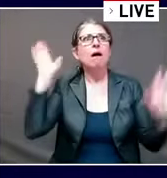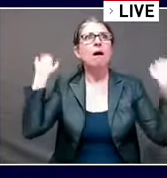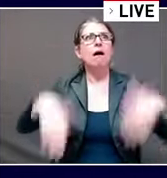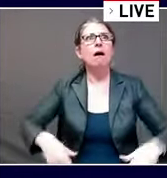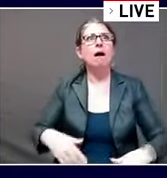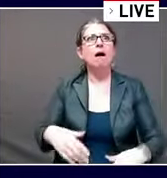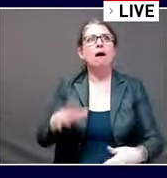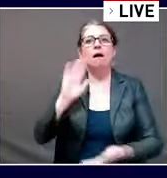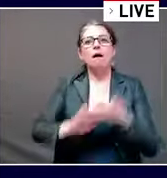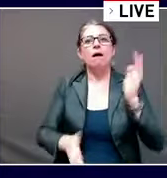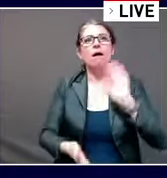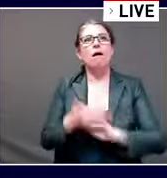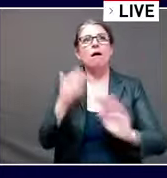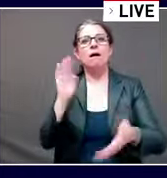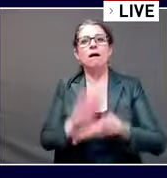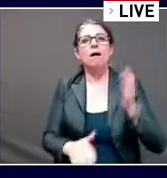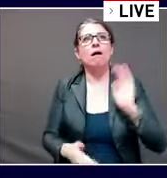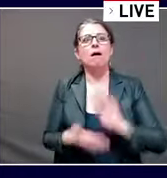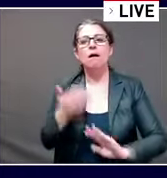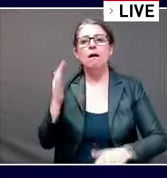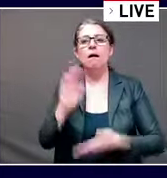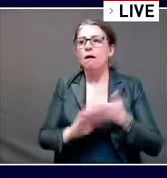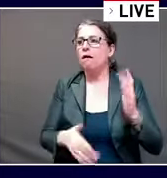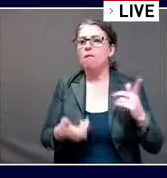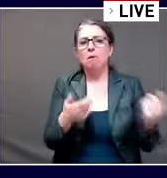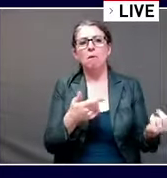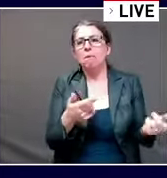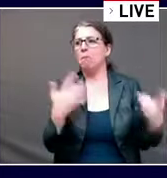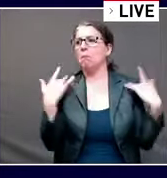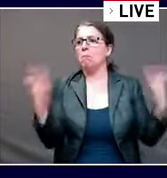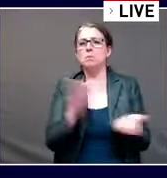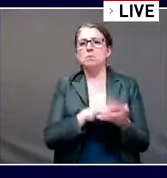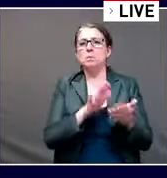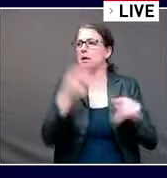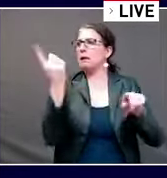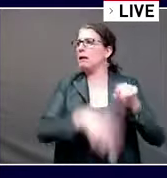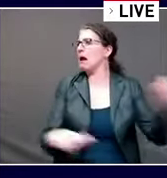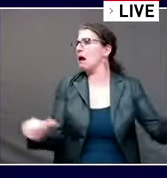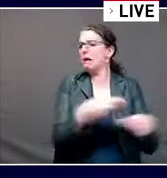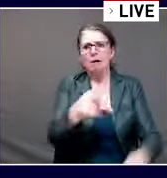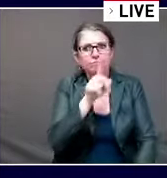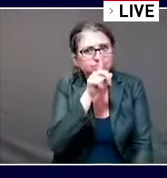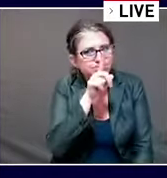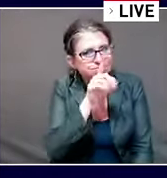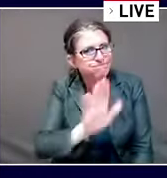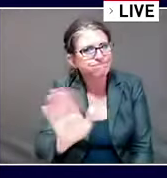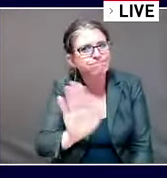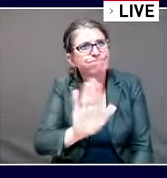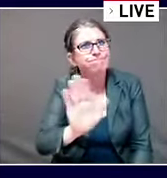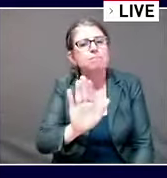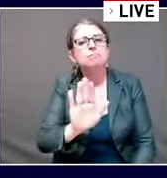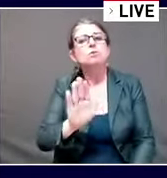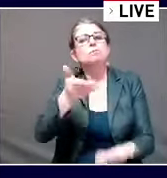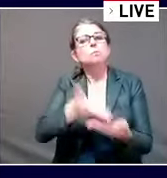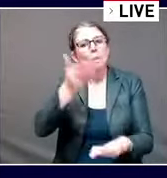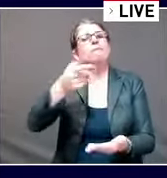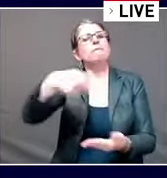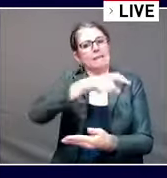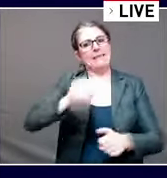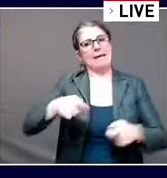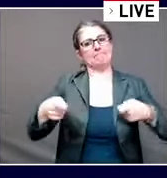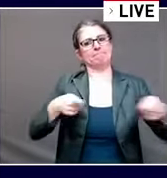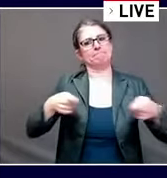But what I am, based on the data we have seen to date, suggesting is that the level of transmission that has occurred